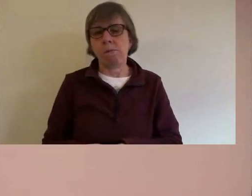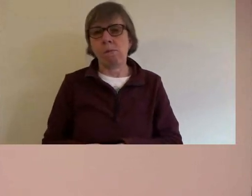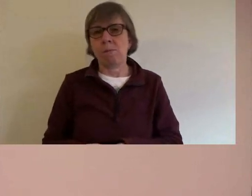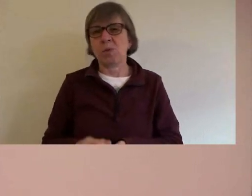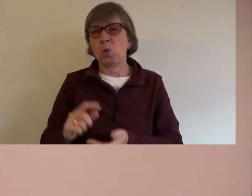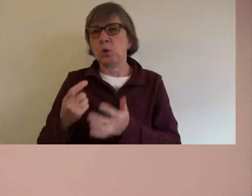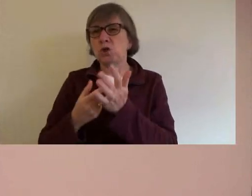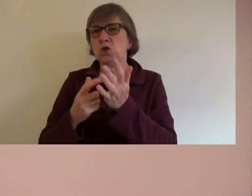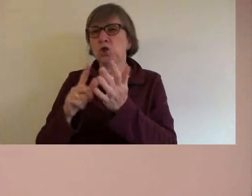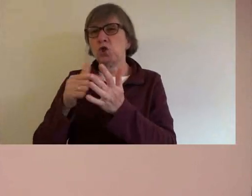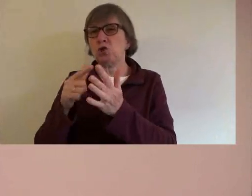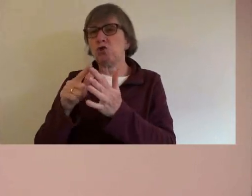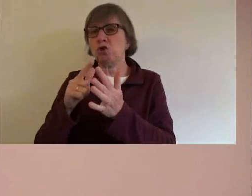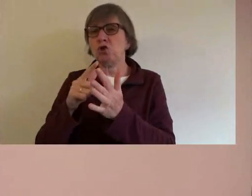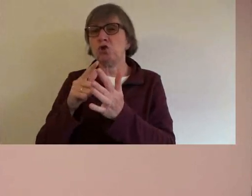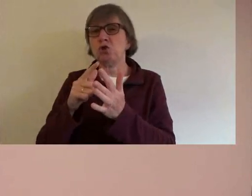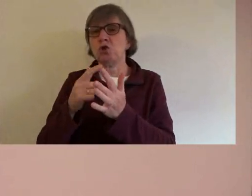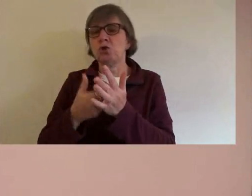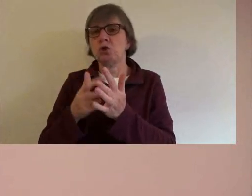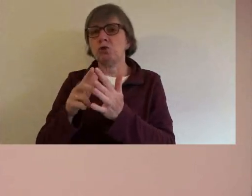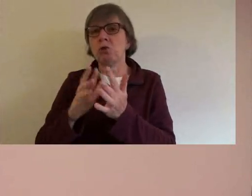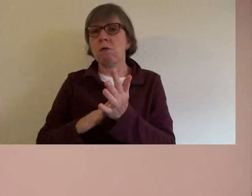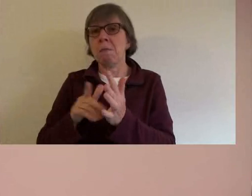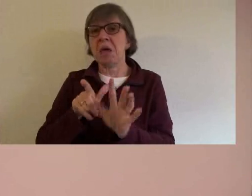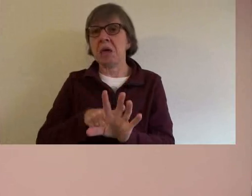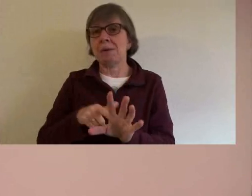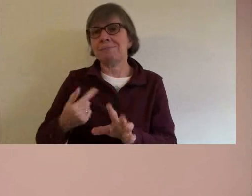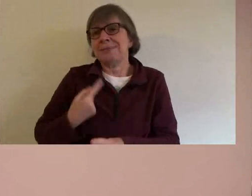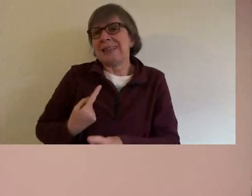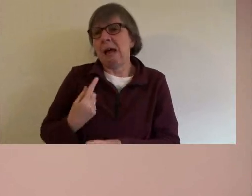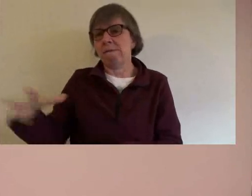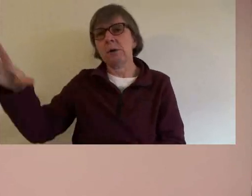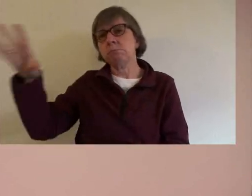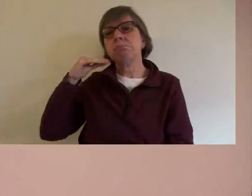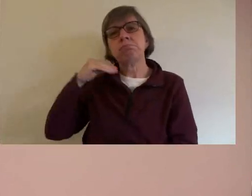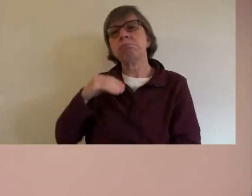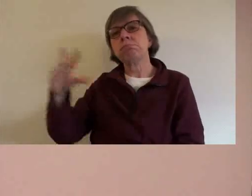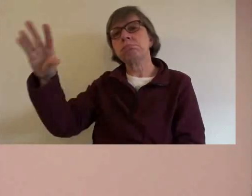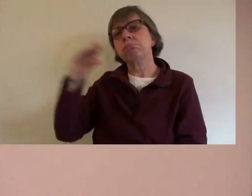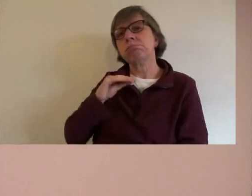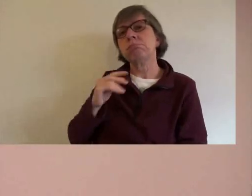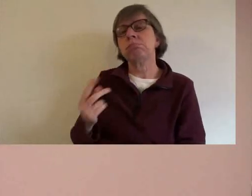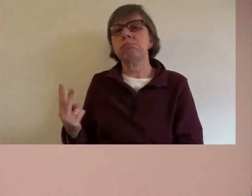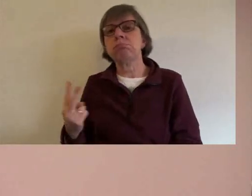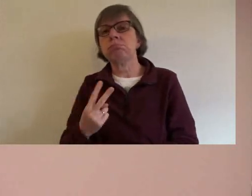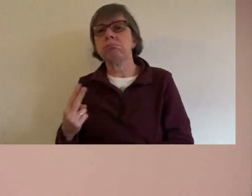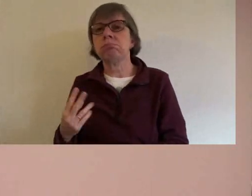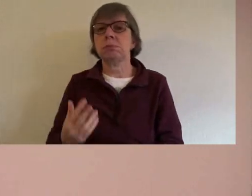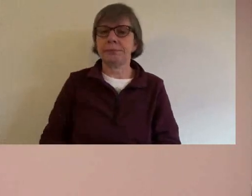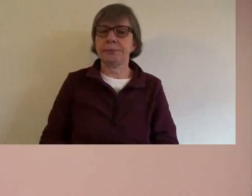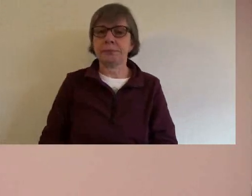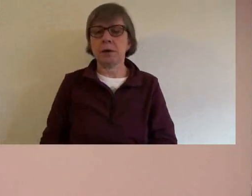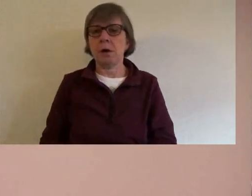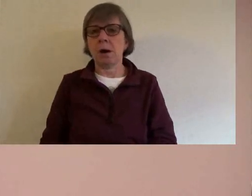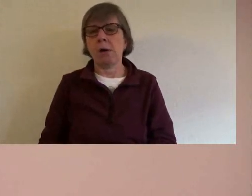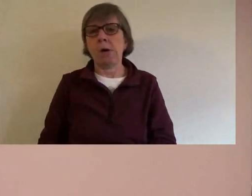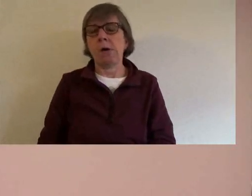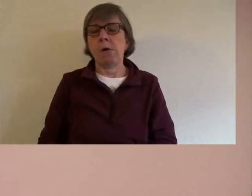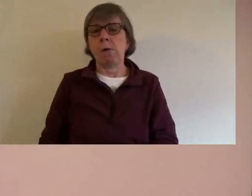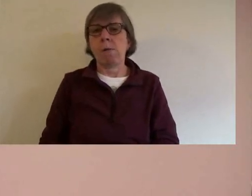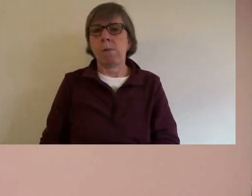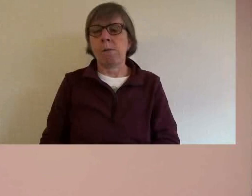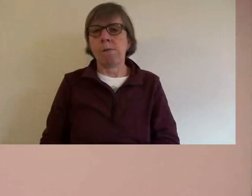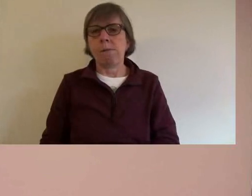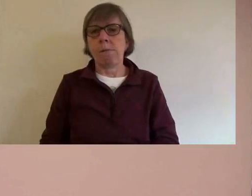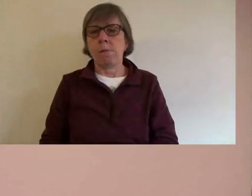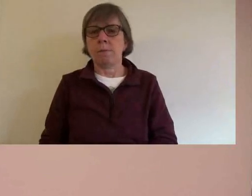please let Jeremy have it, or I can pass it on to him so that that can go to Birmingham City Mission. And